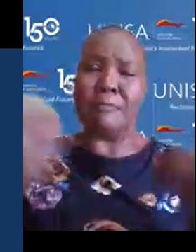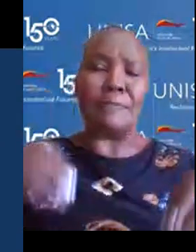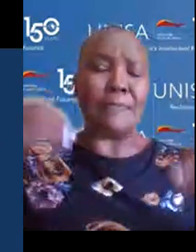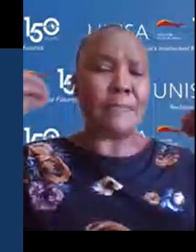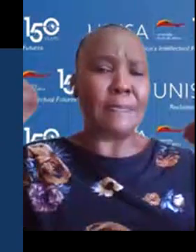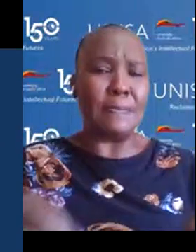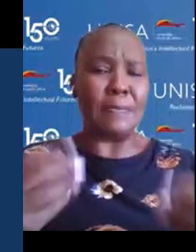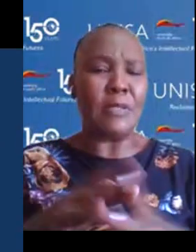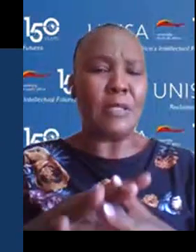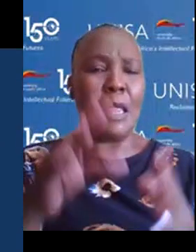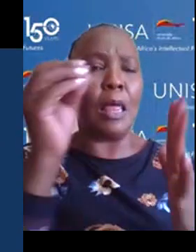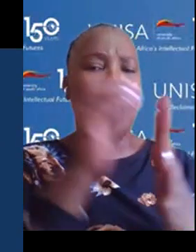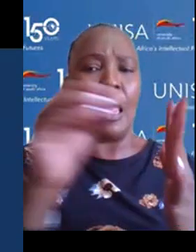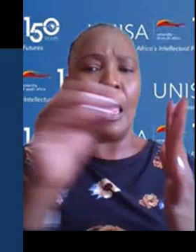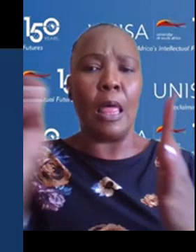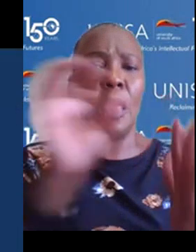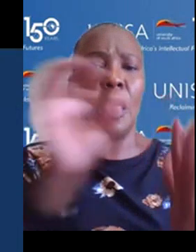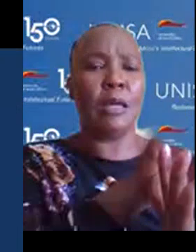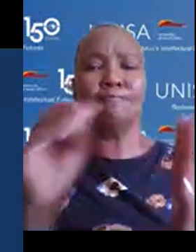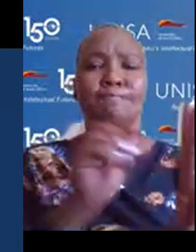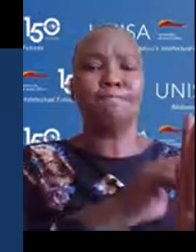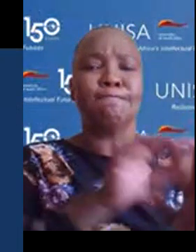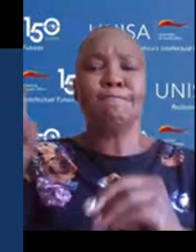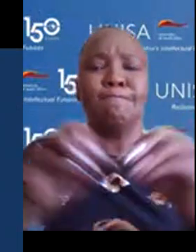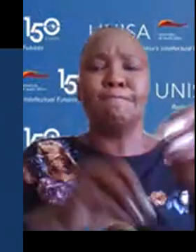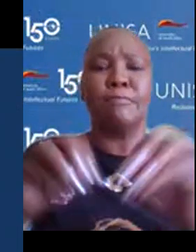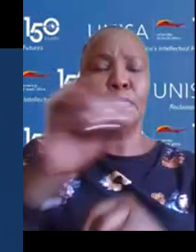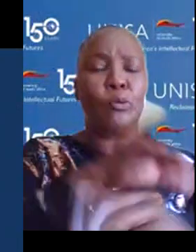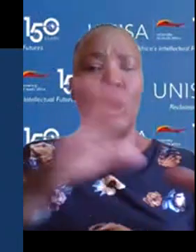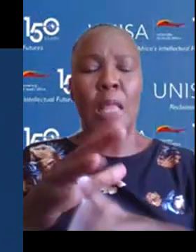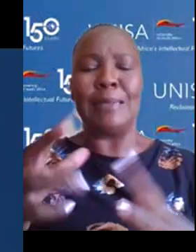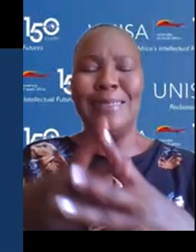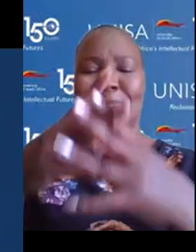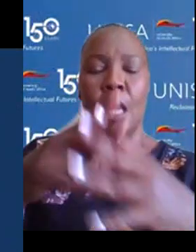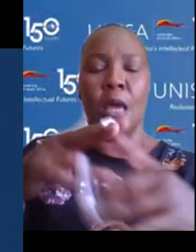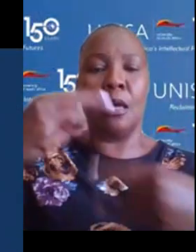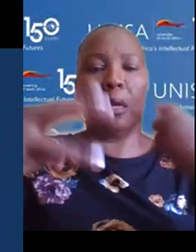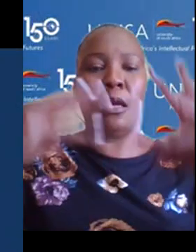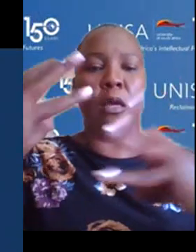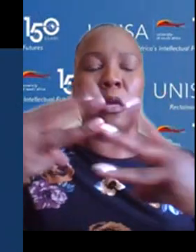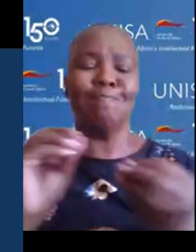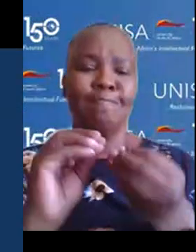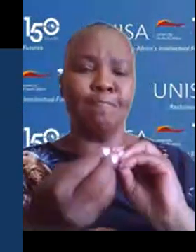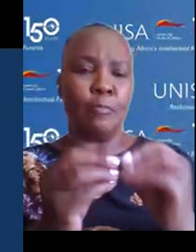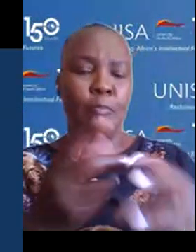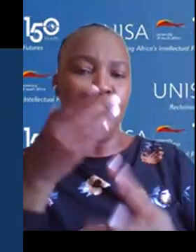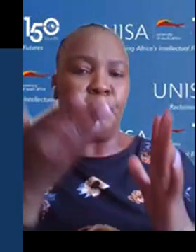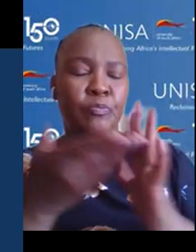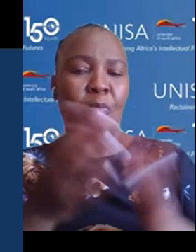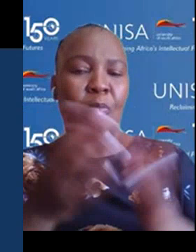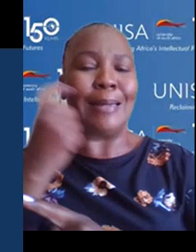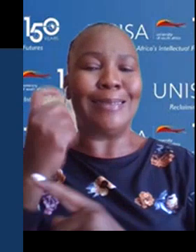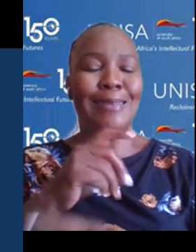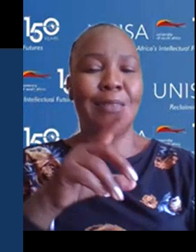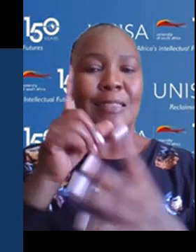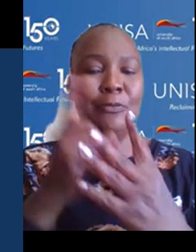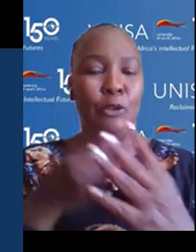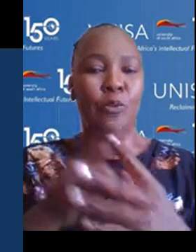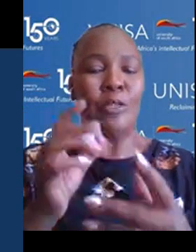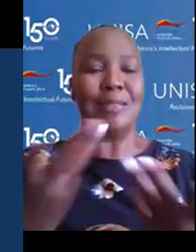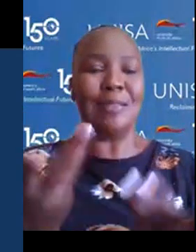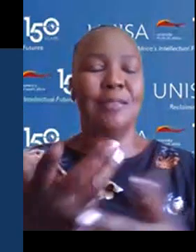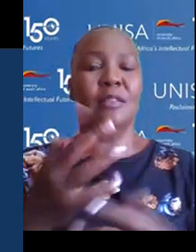sorts of files all over the show, and it makes it difficult to work with. Now, to create a folder, it's pretty easy. You just hit the Windows key,